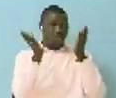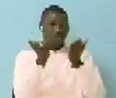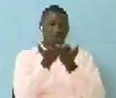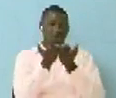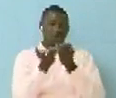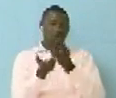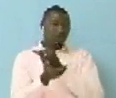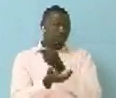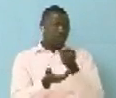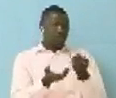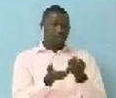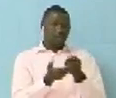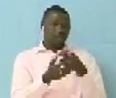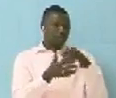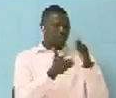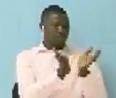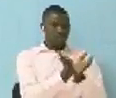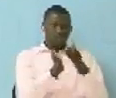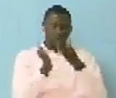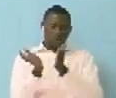elements